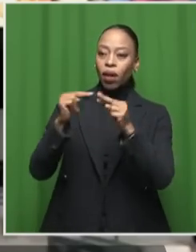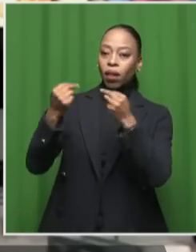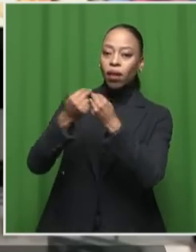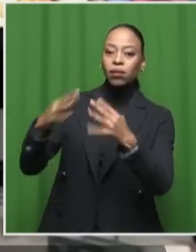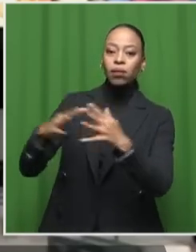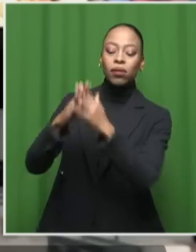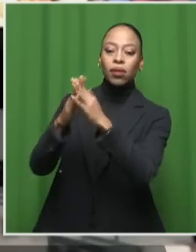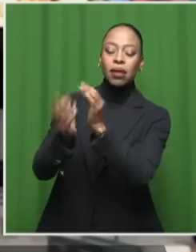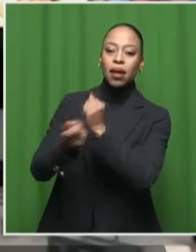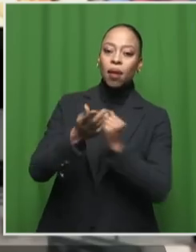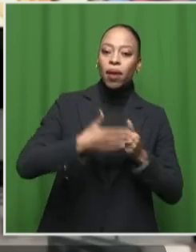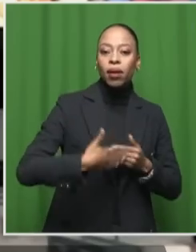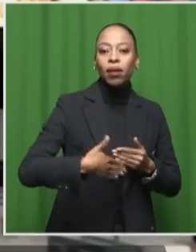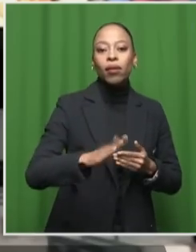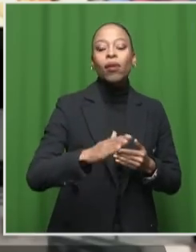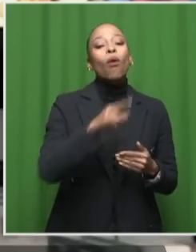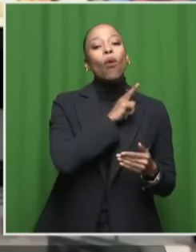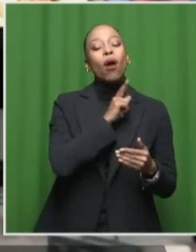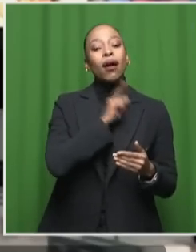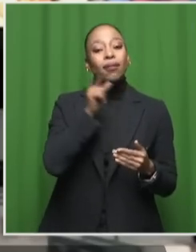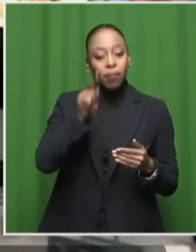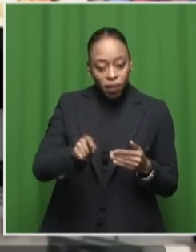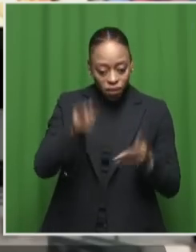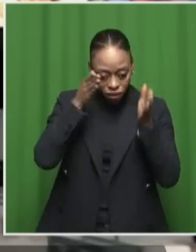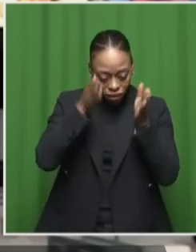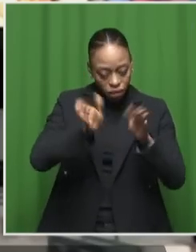going forward, because there needs to be a lot more